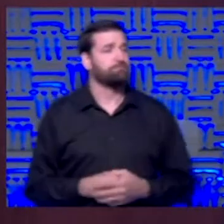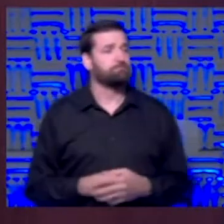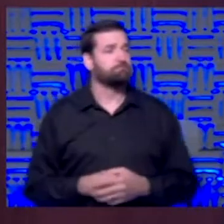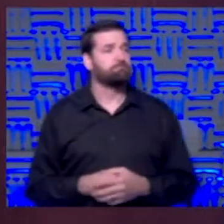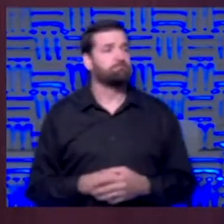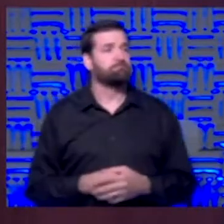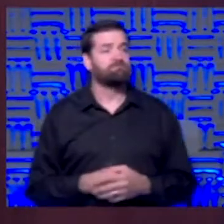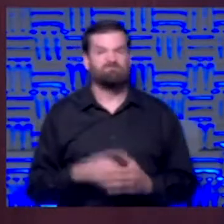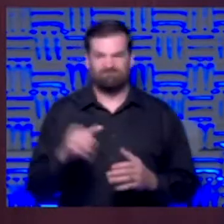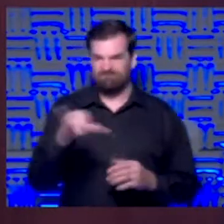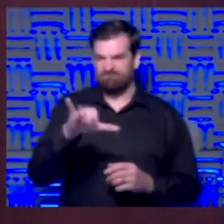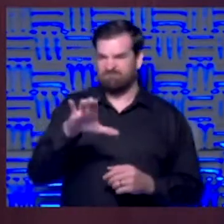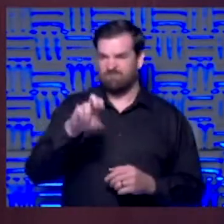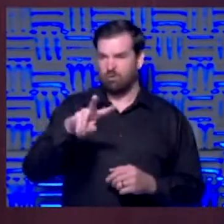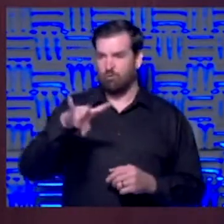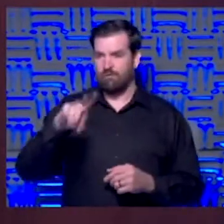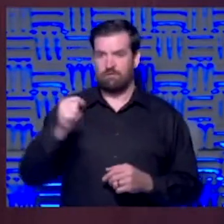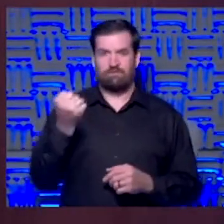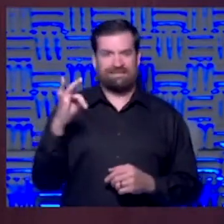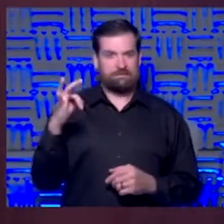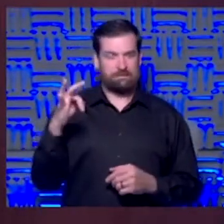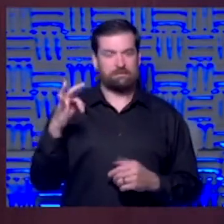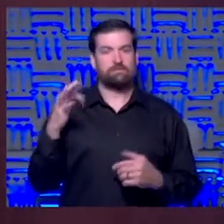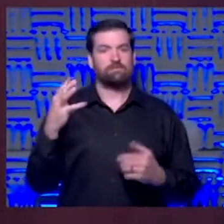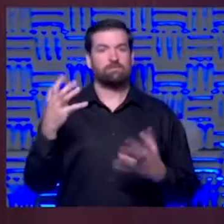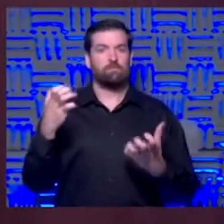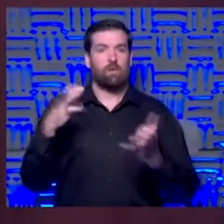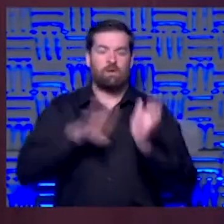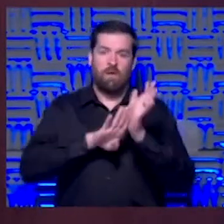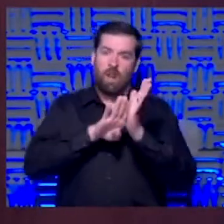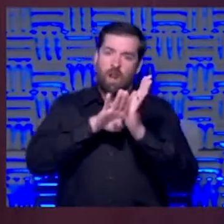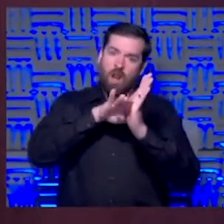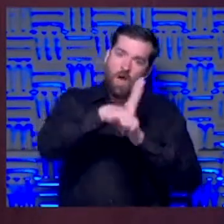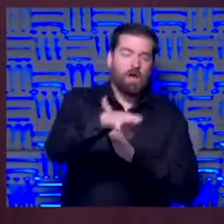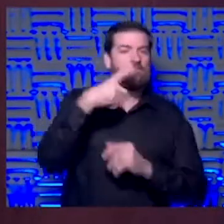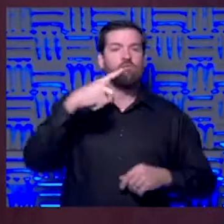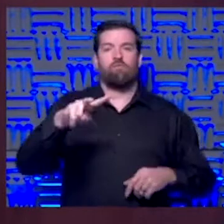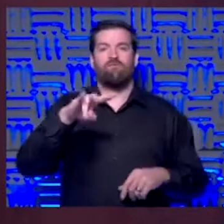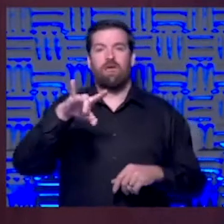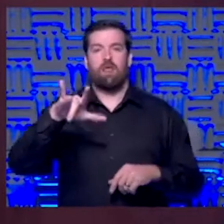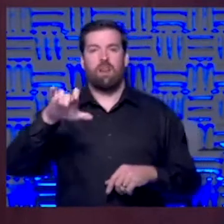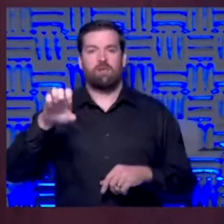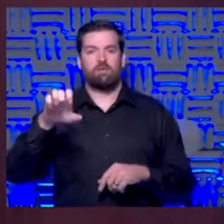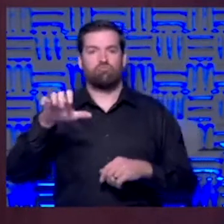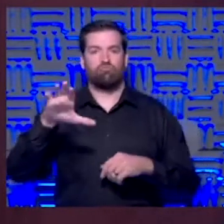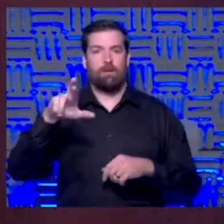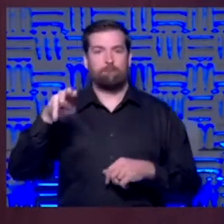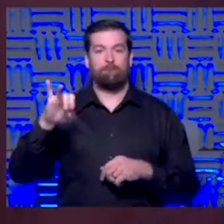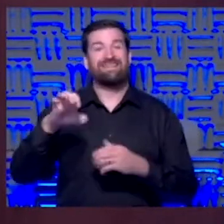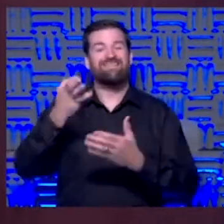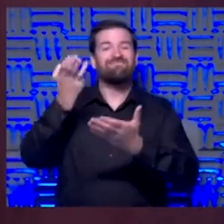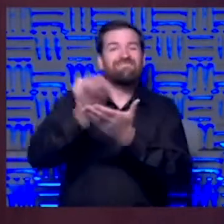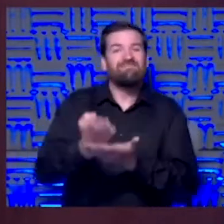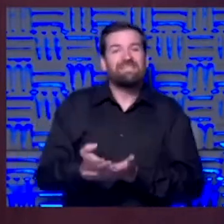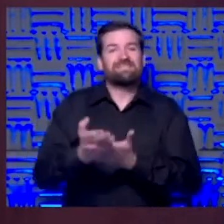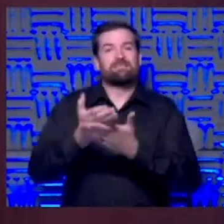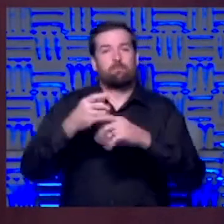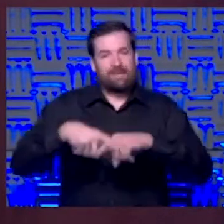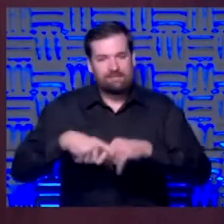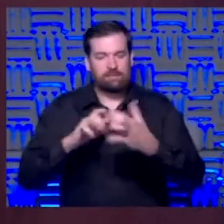like, COVID-19, we really want to kind of flatten the curve for violent crime. So Revive is a evidence-based way to do that.